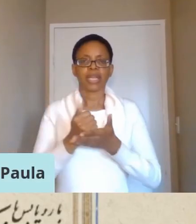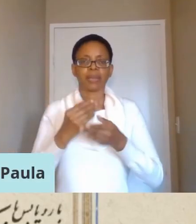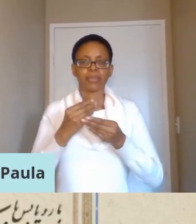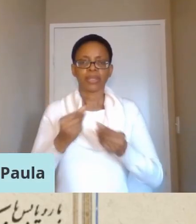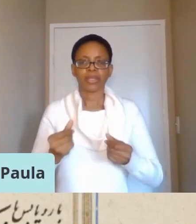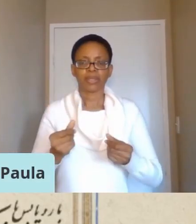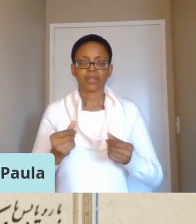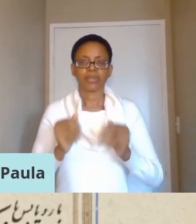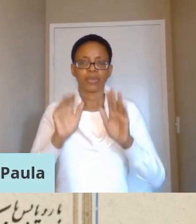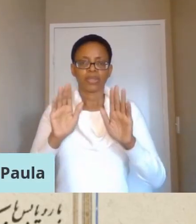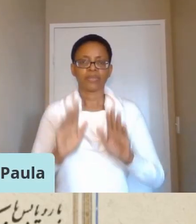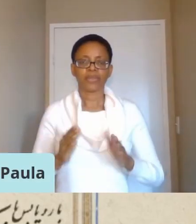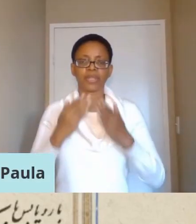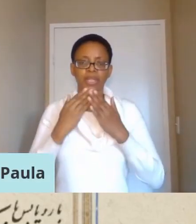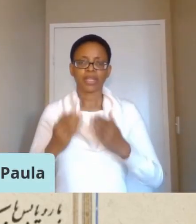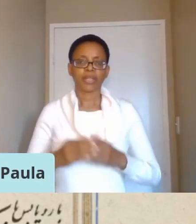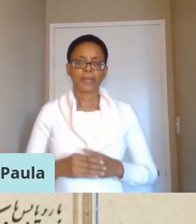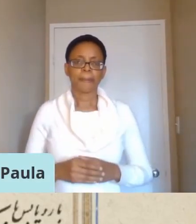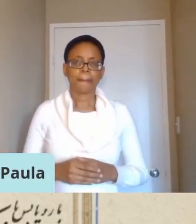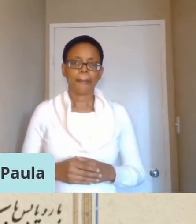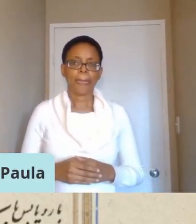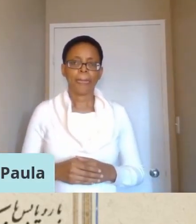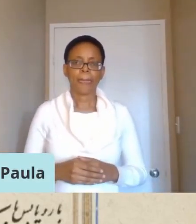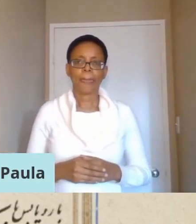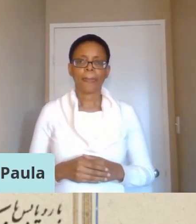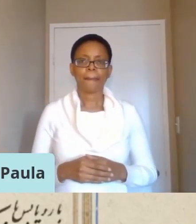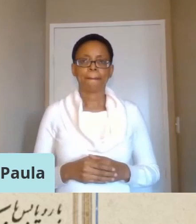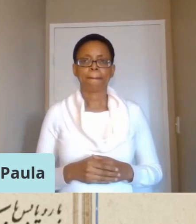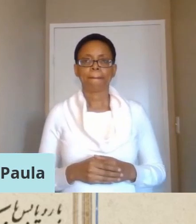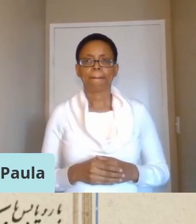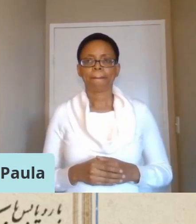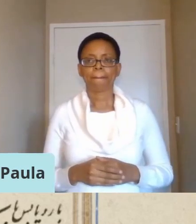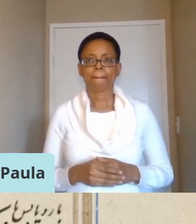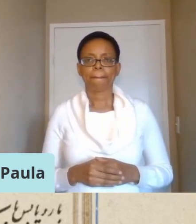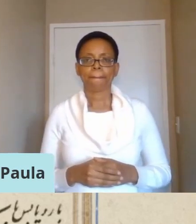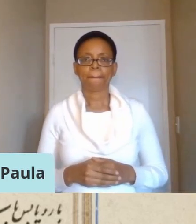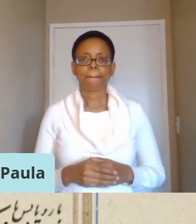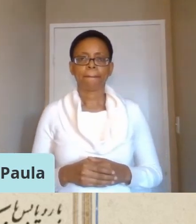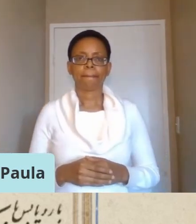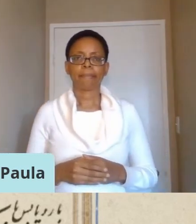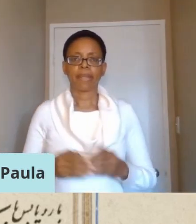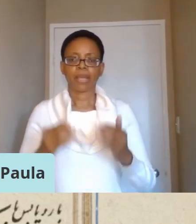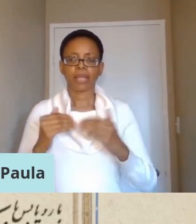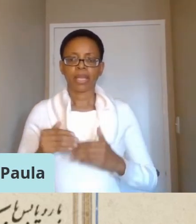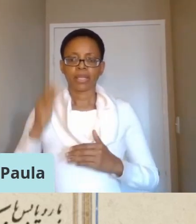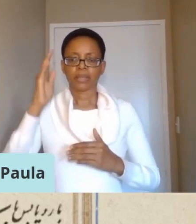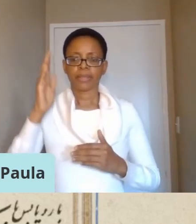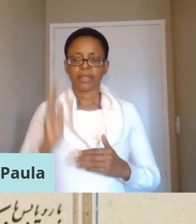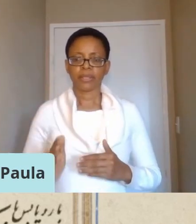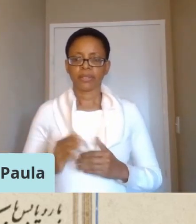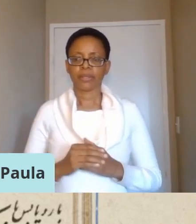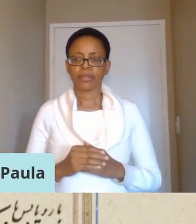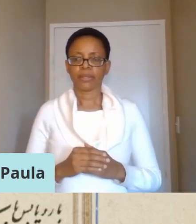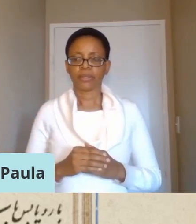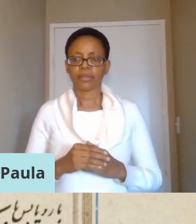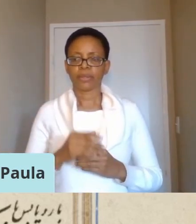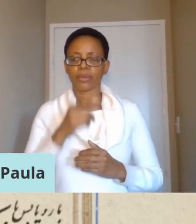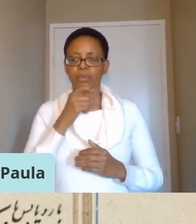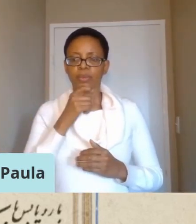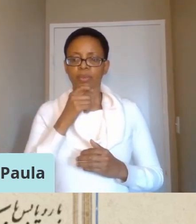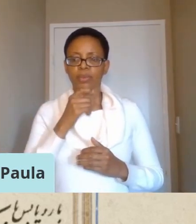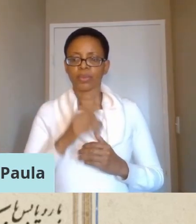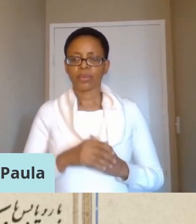I would like to introduce now our next speaker, Dr. Salih Yucel. The title of